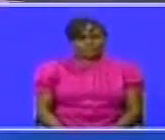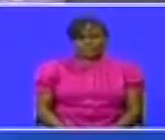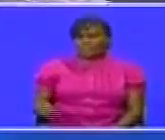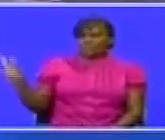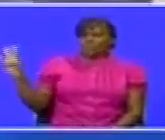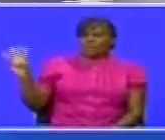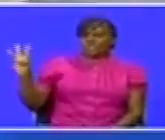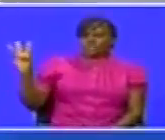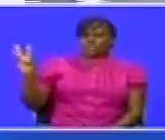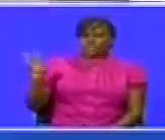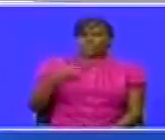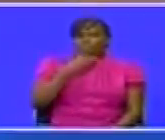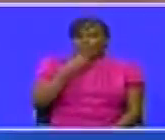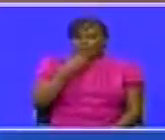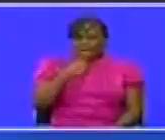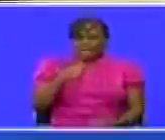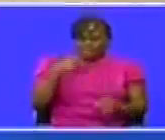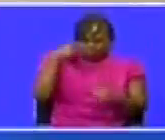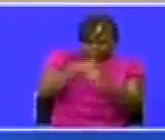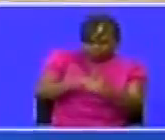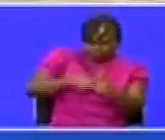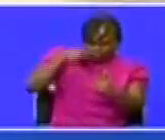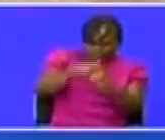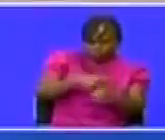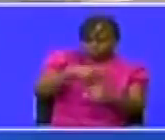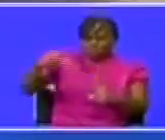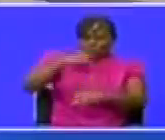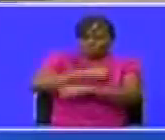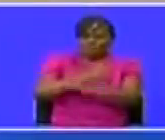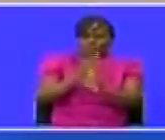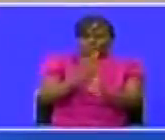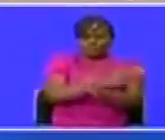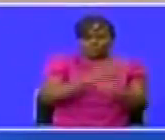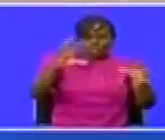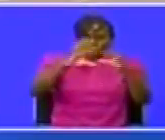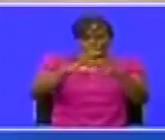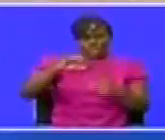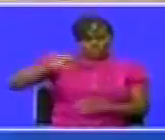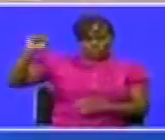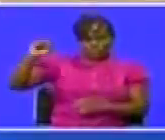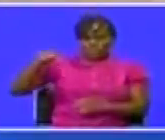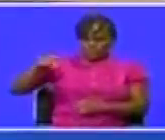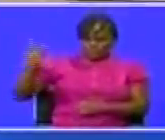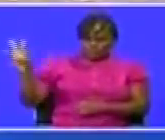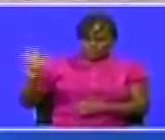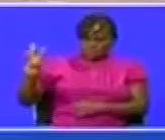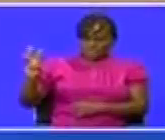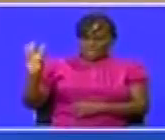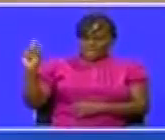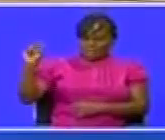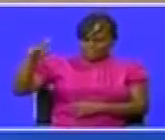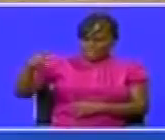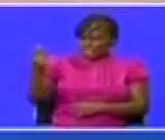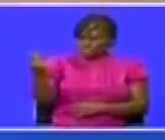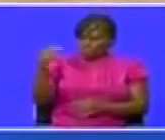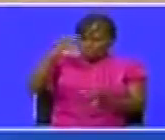Waititu paints a picture of a man who fought hard to go to school before joining active politics. Waititu won a parliamentary seat in a